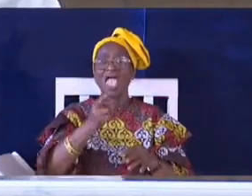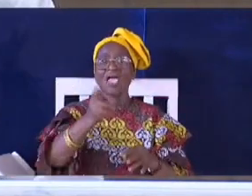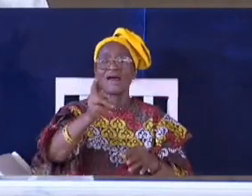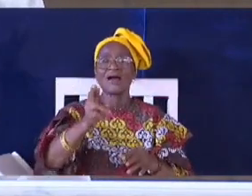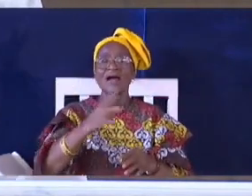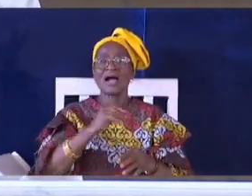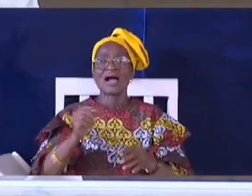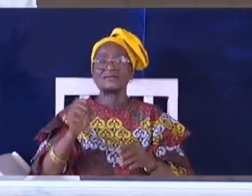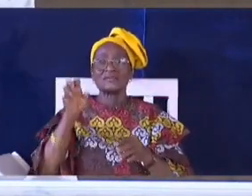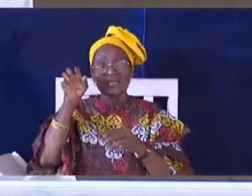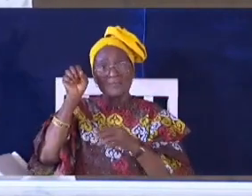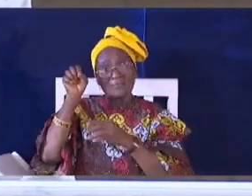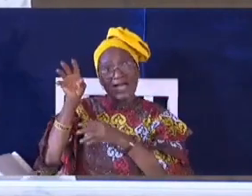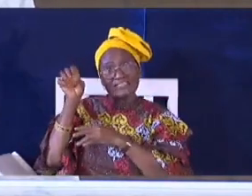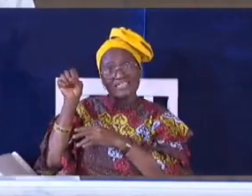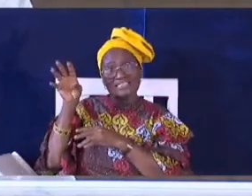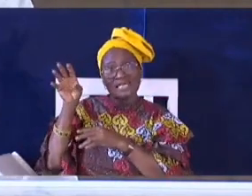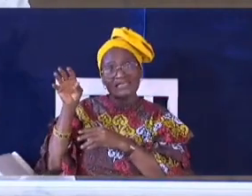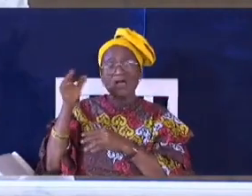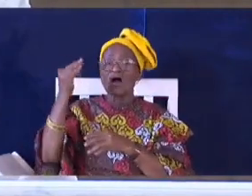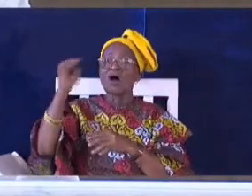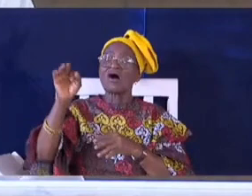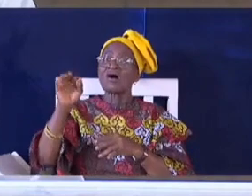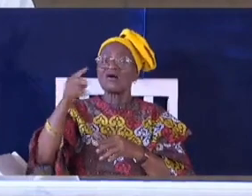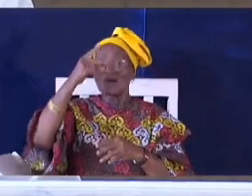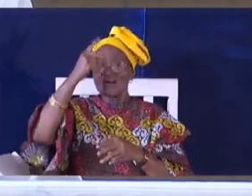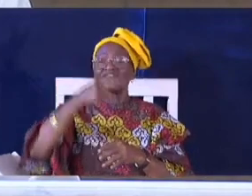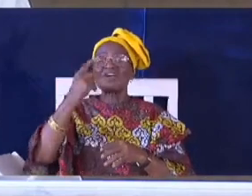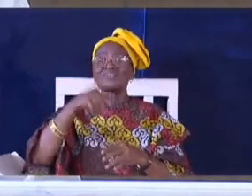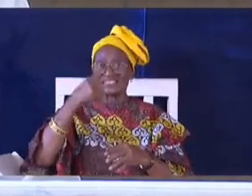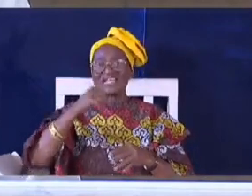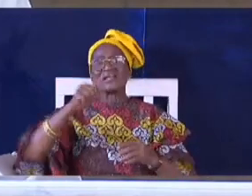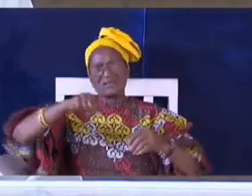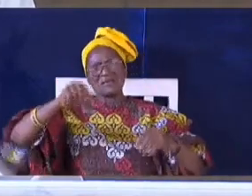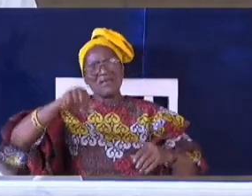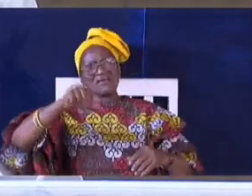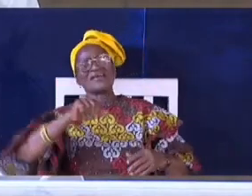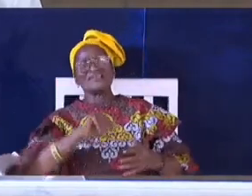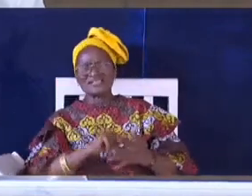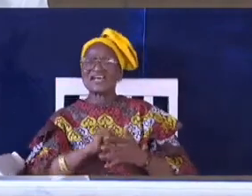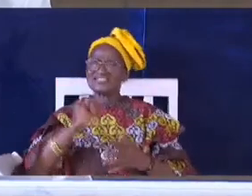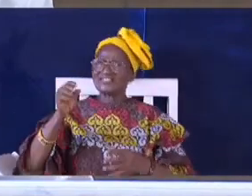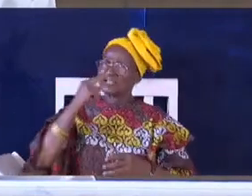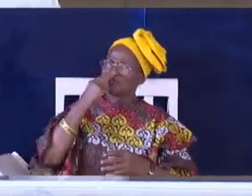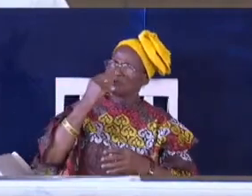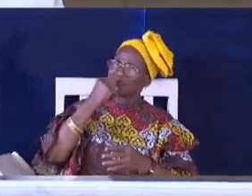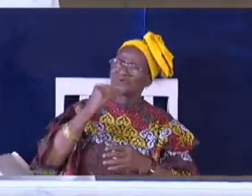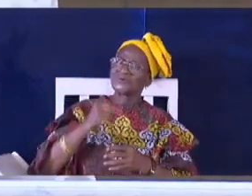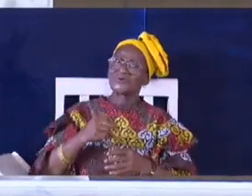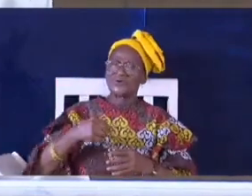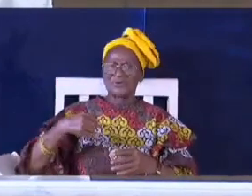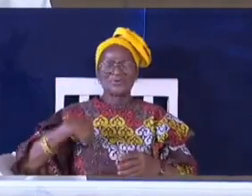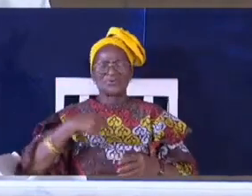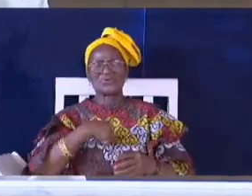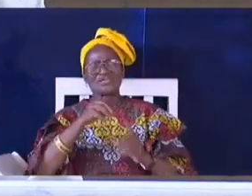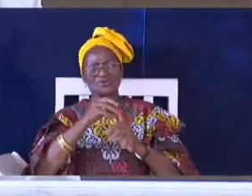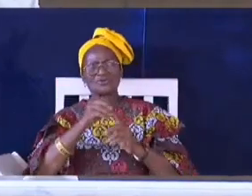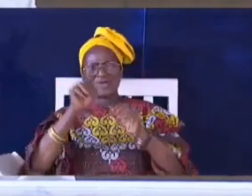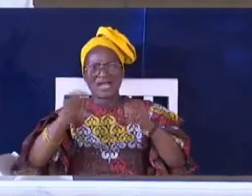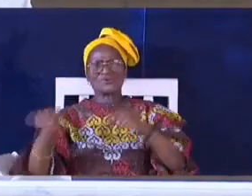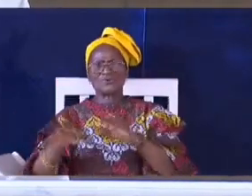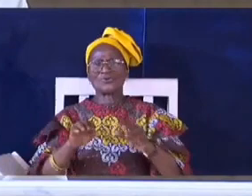And the magicians of Pharaoh said, that's a joke. We too can do the same